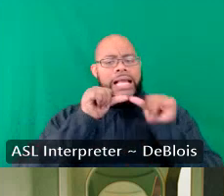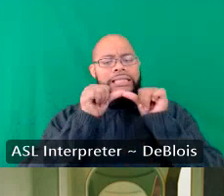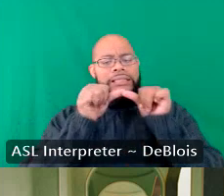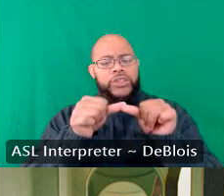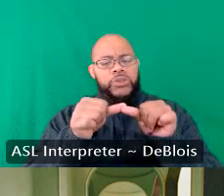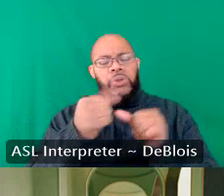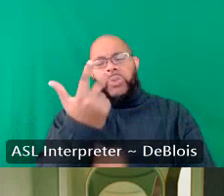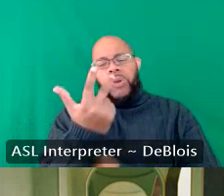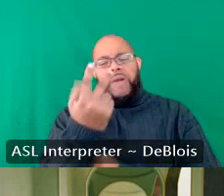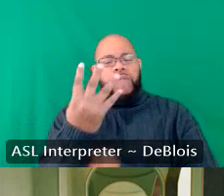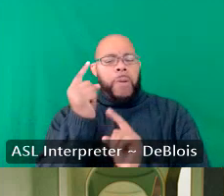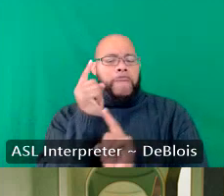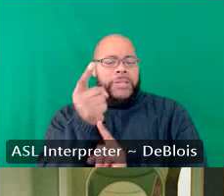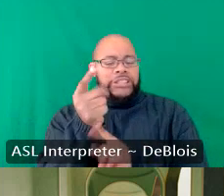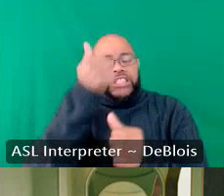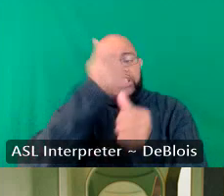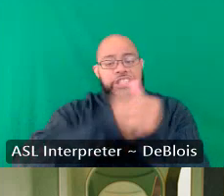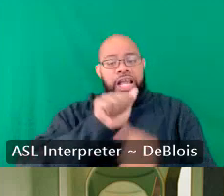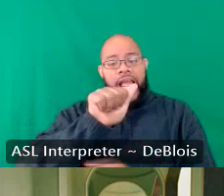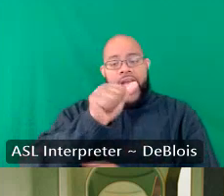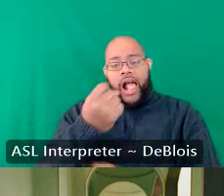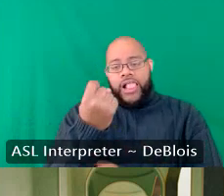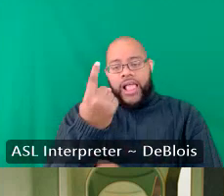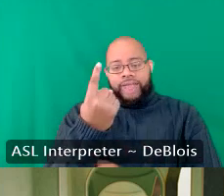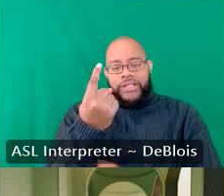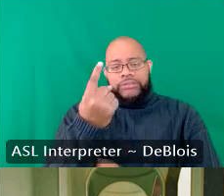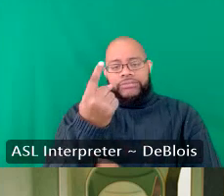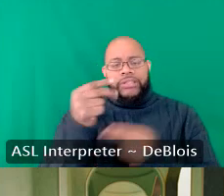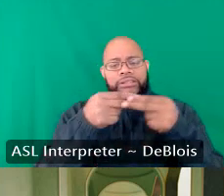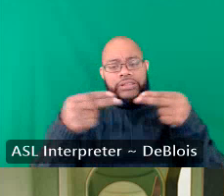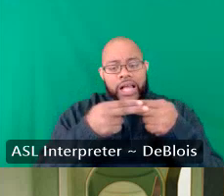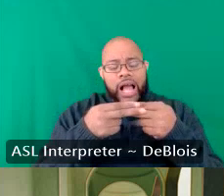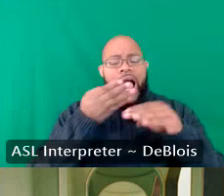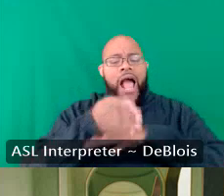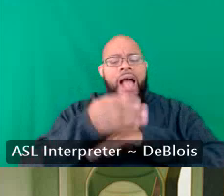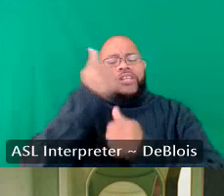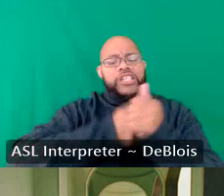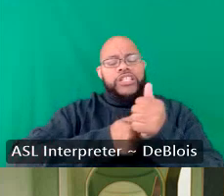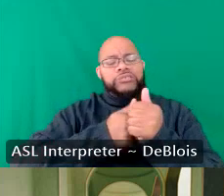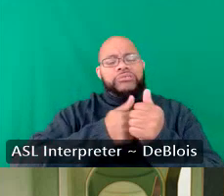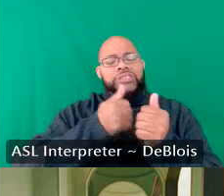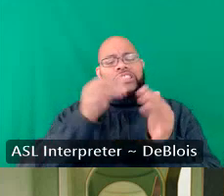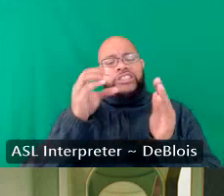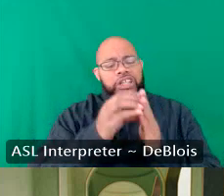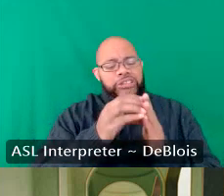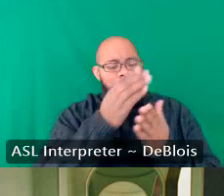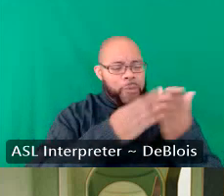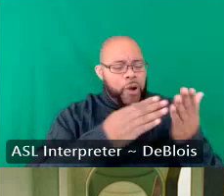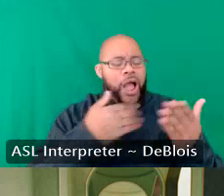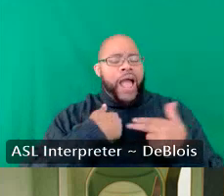or 4 minutes per A11 Jeopardy slide. So after each section, there's a Jeopardy slide like you see